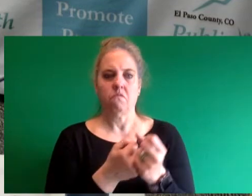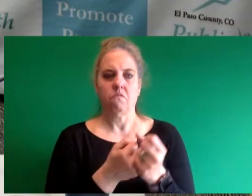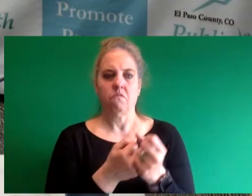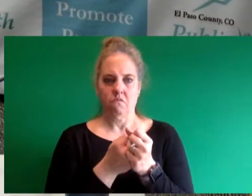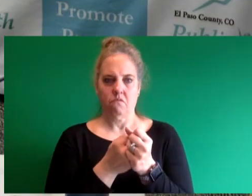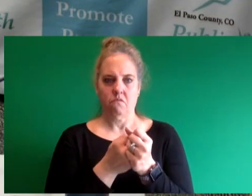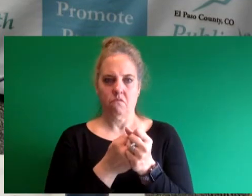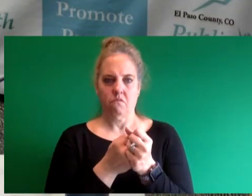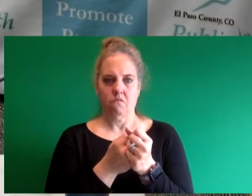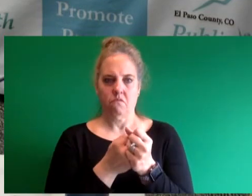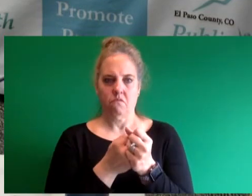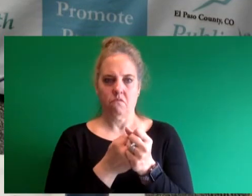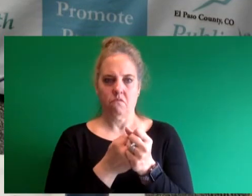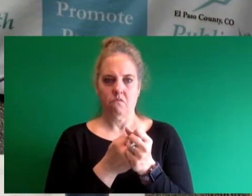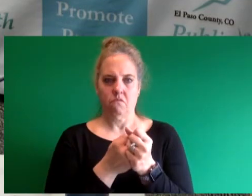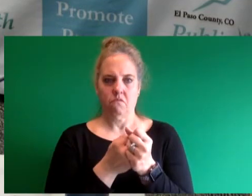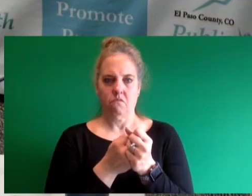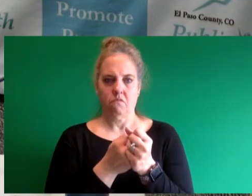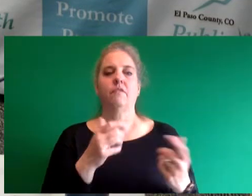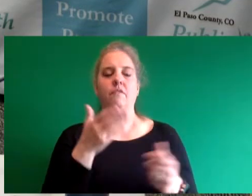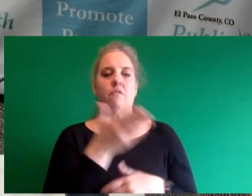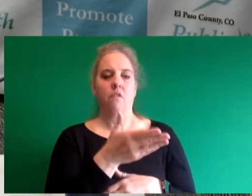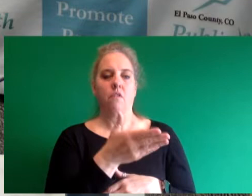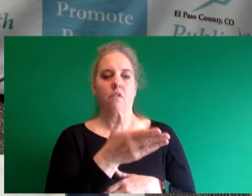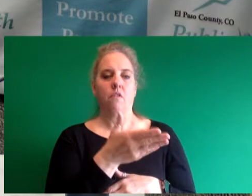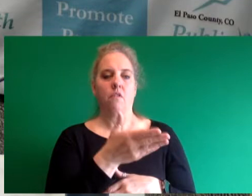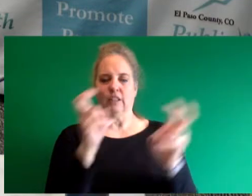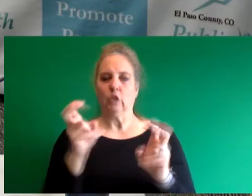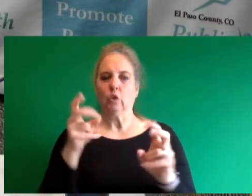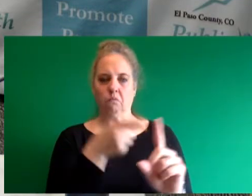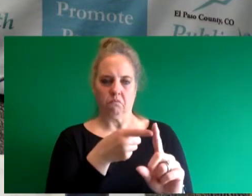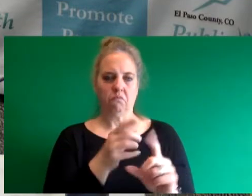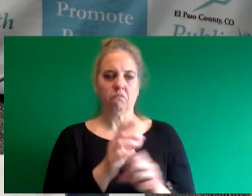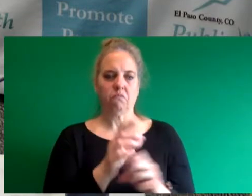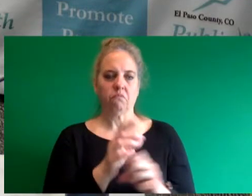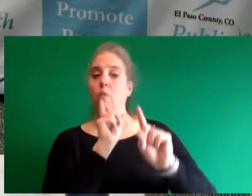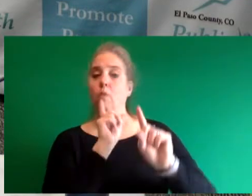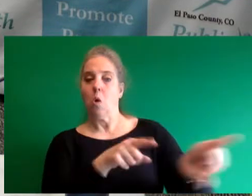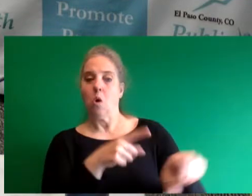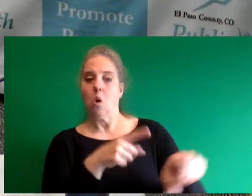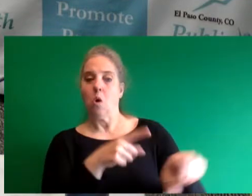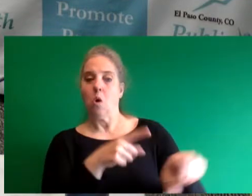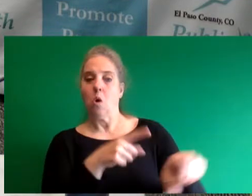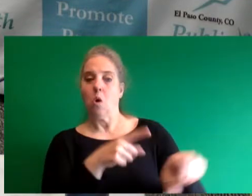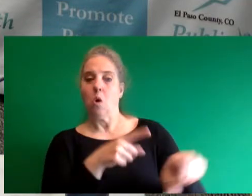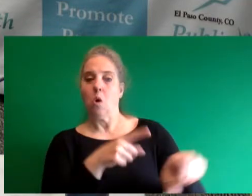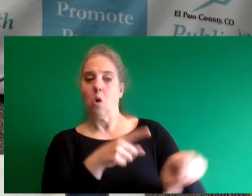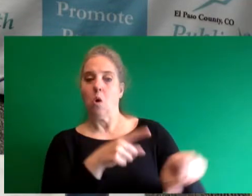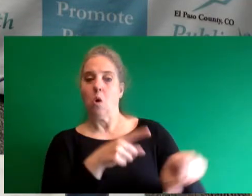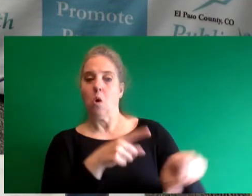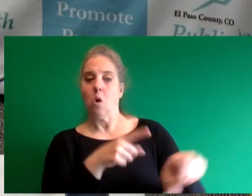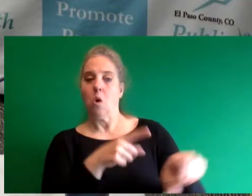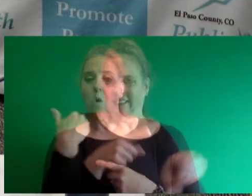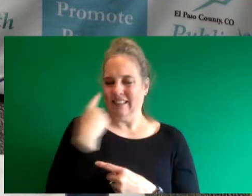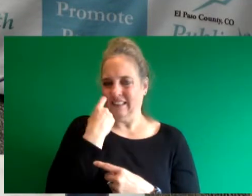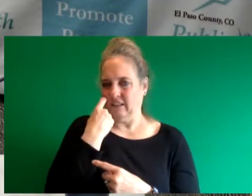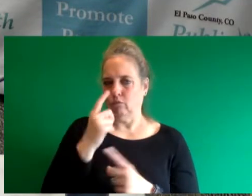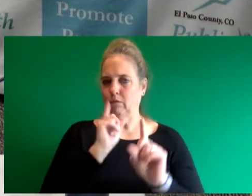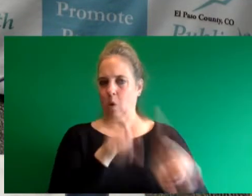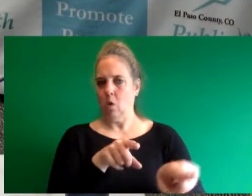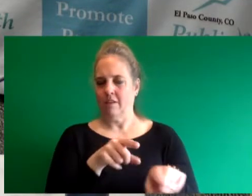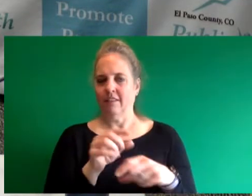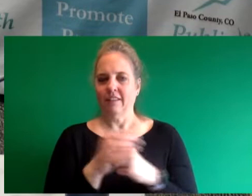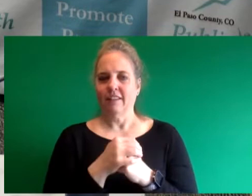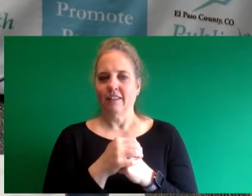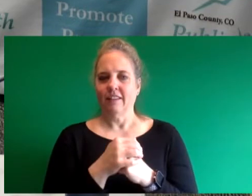So again, that report just came out in March, so it was a recent update. And so, of course, our local public health and working